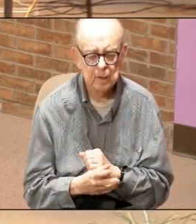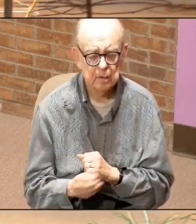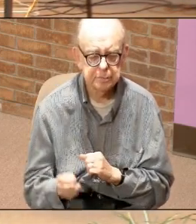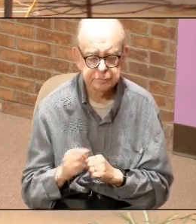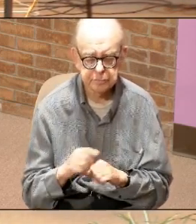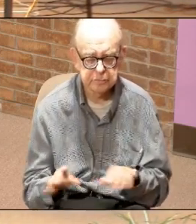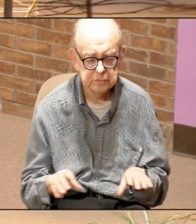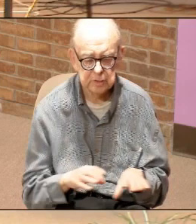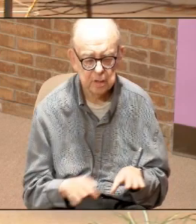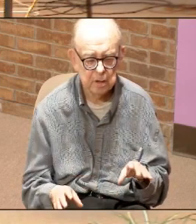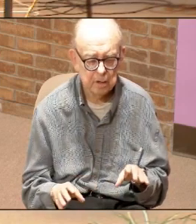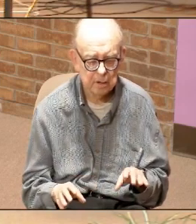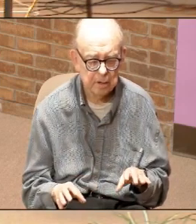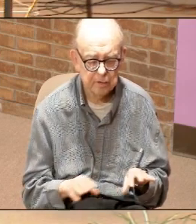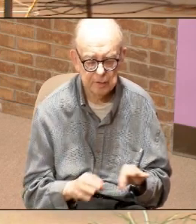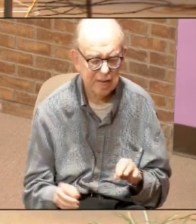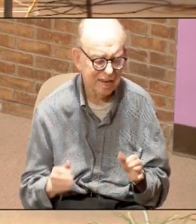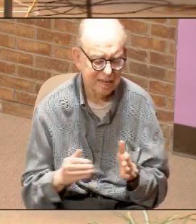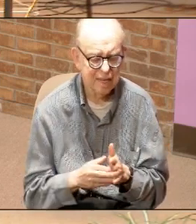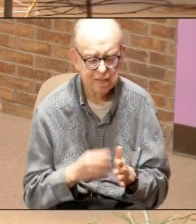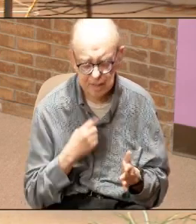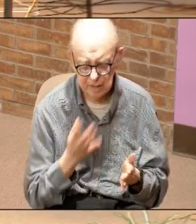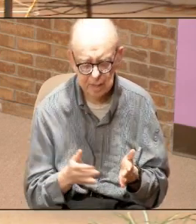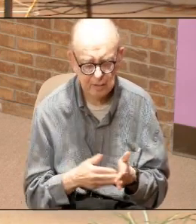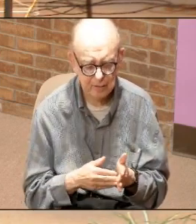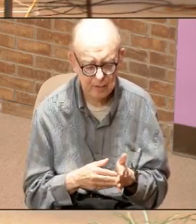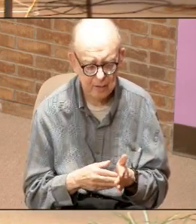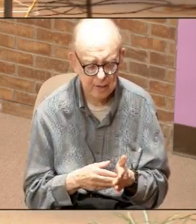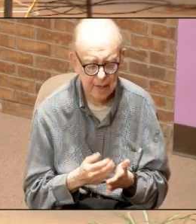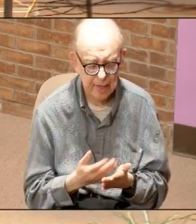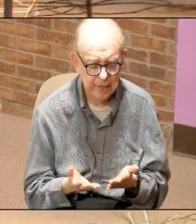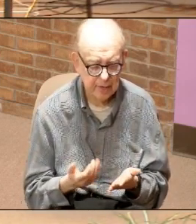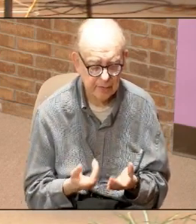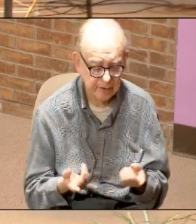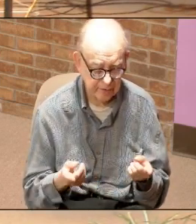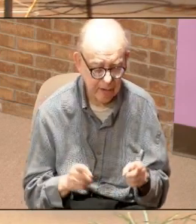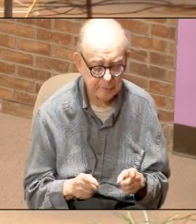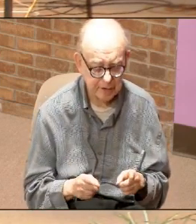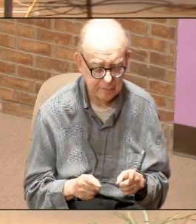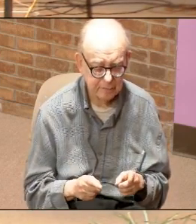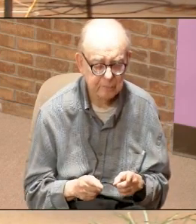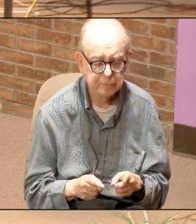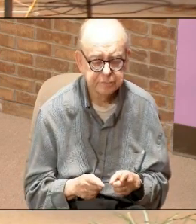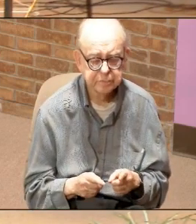and they were doing a recap of some things that have recently been going on.